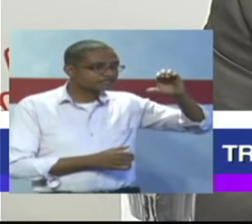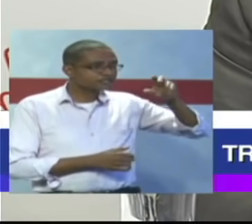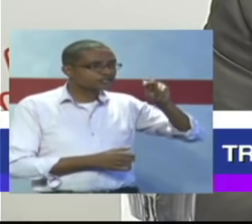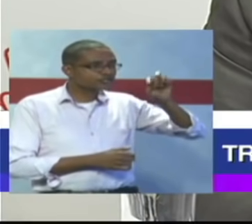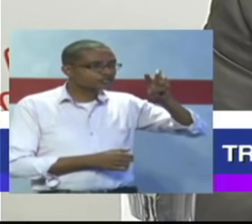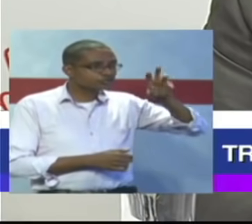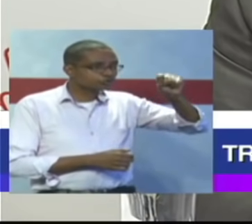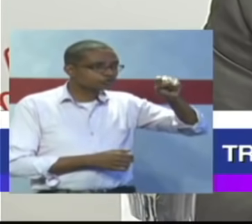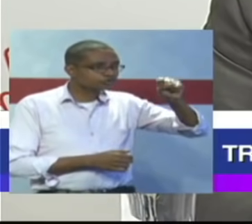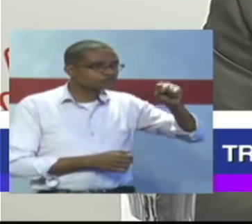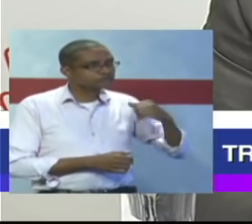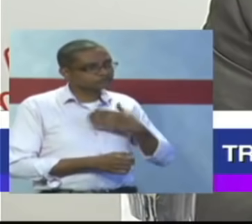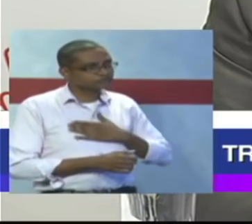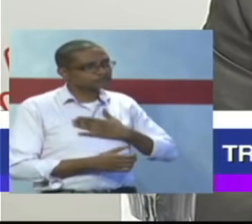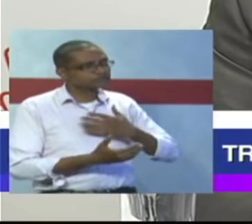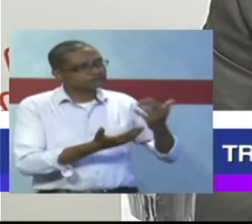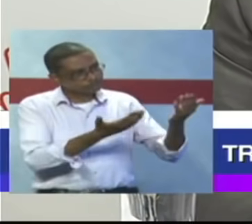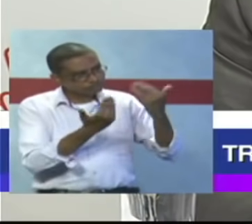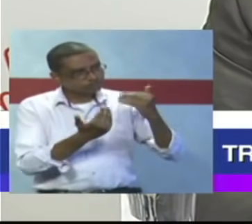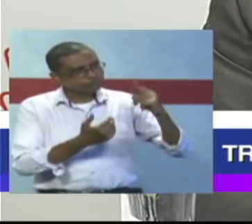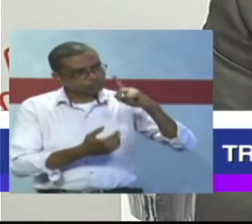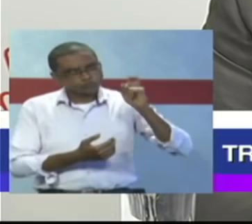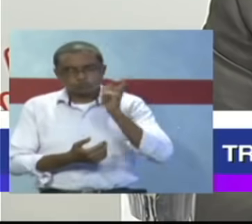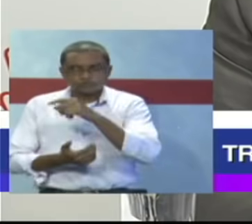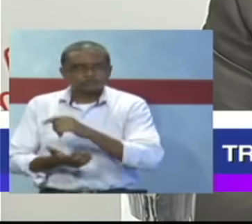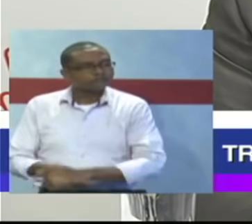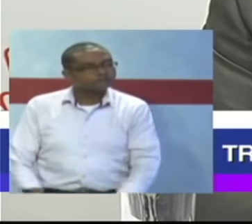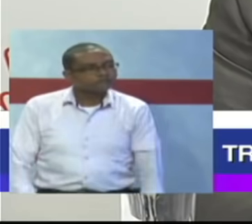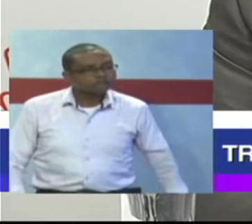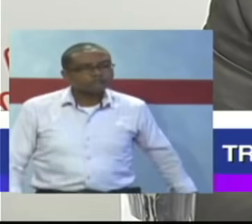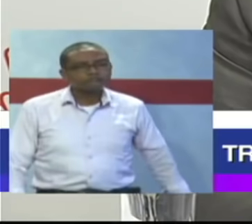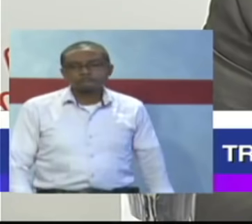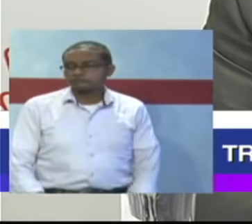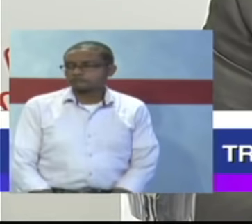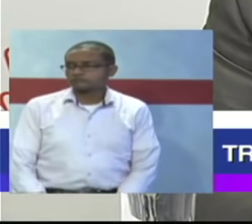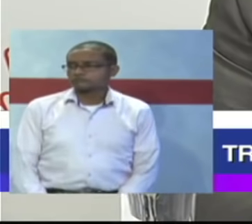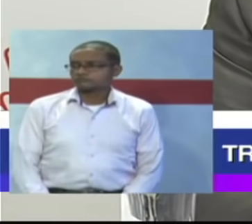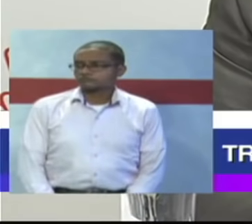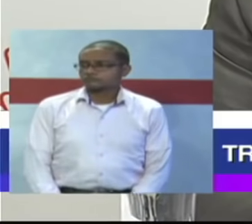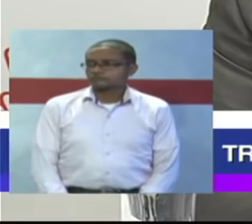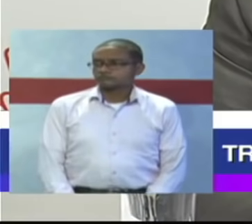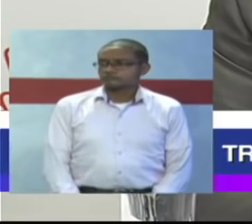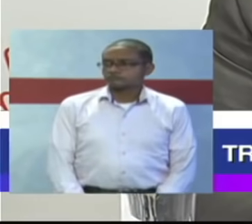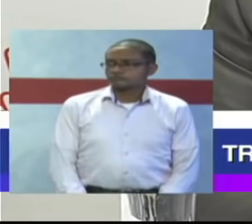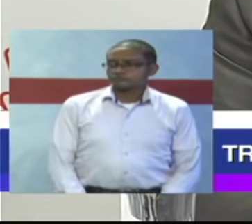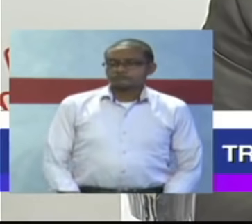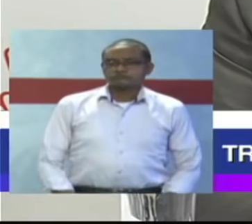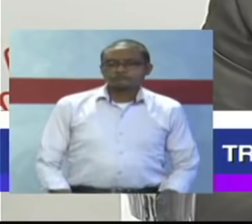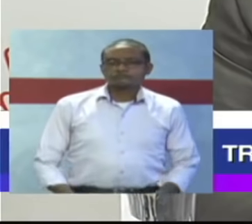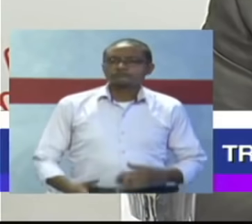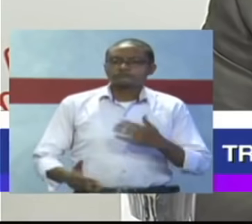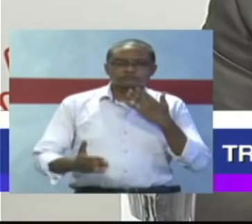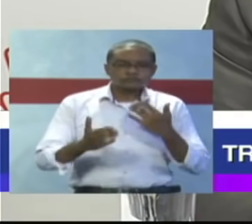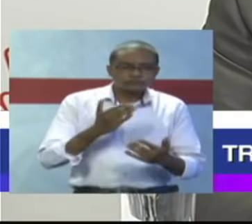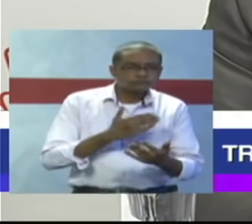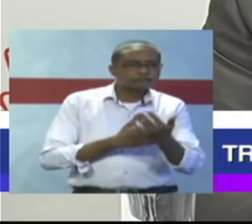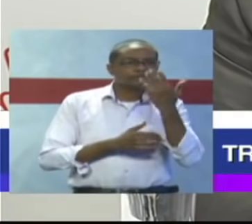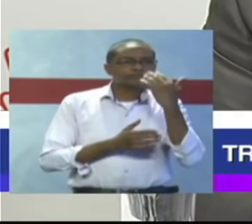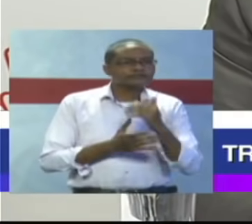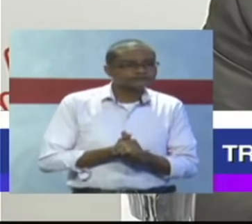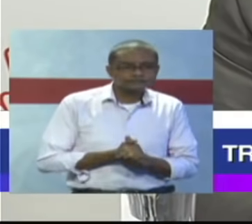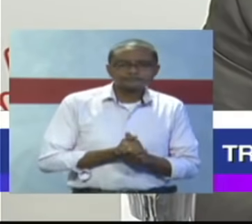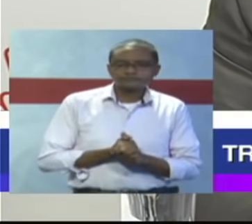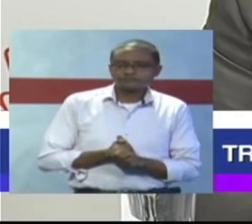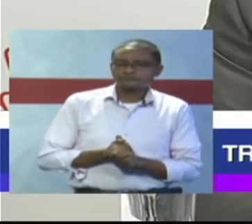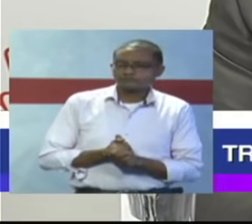Prior, could you turn on your mic? Yes. Yes. Yeah, good morning, Prior Bihari, azpnews.com. My